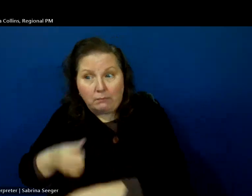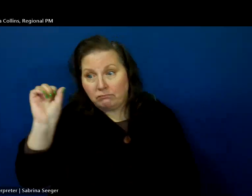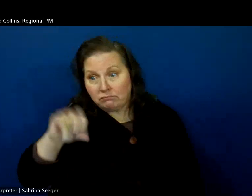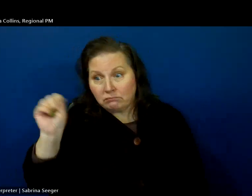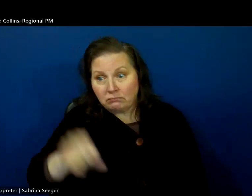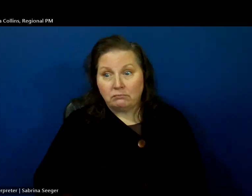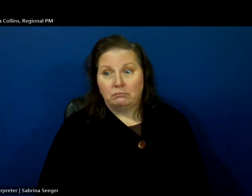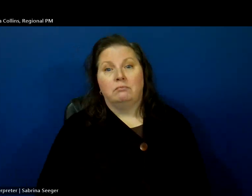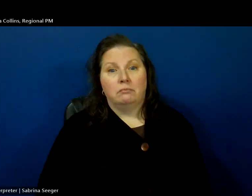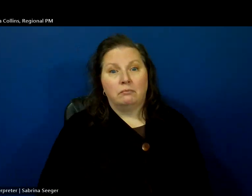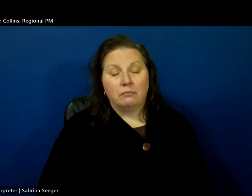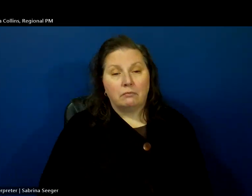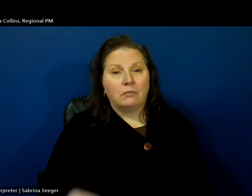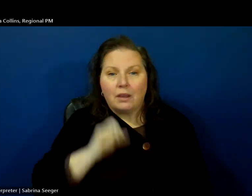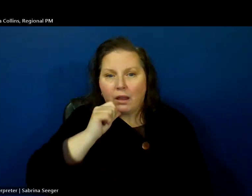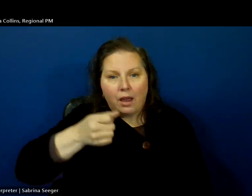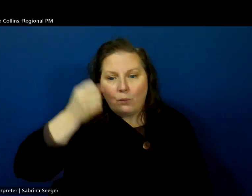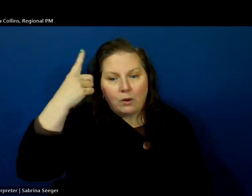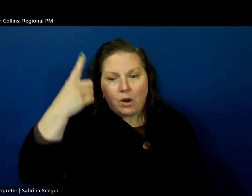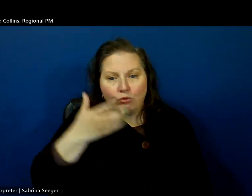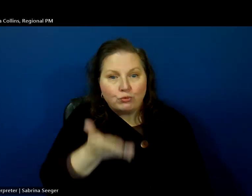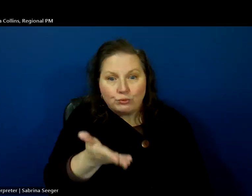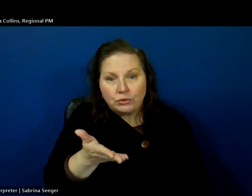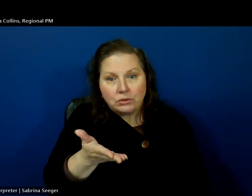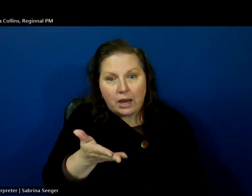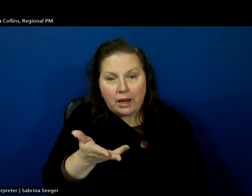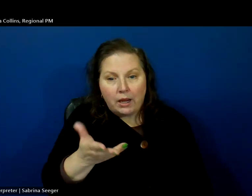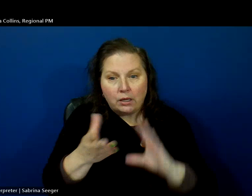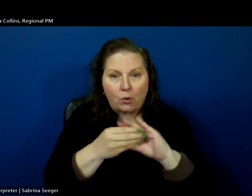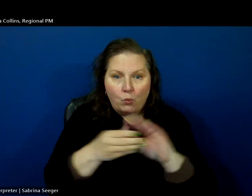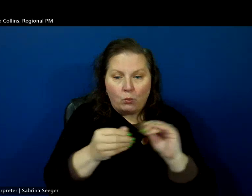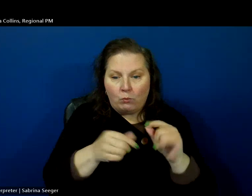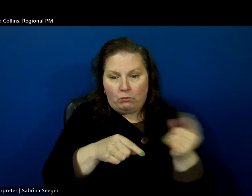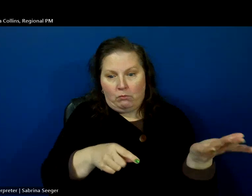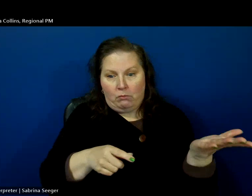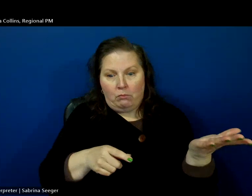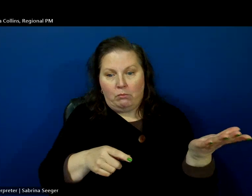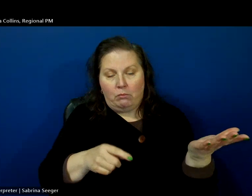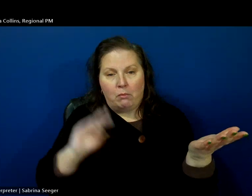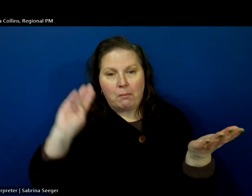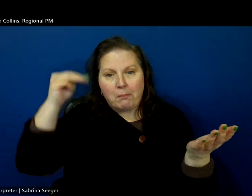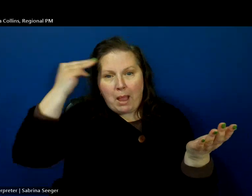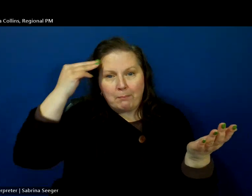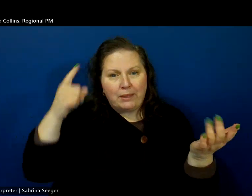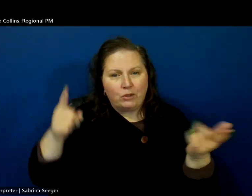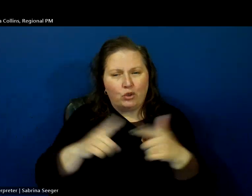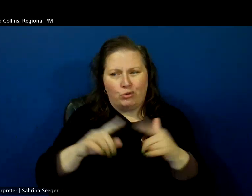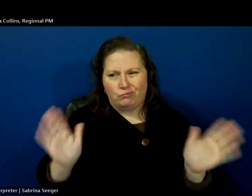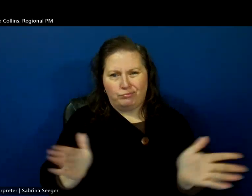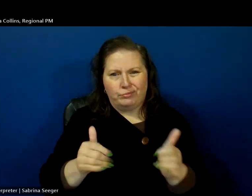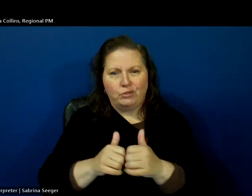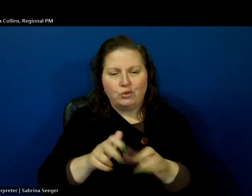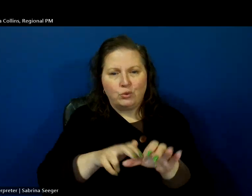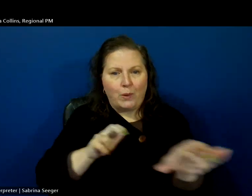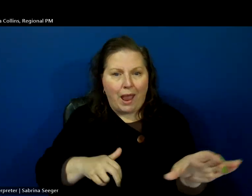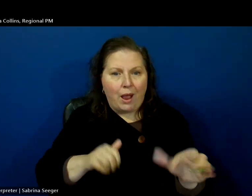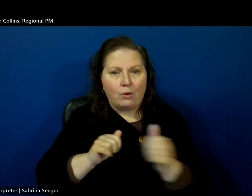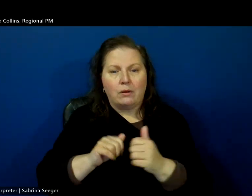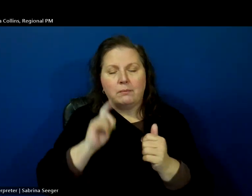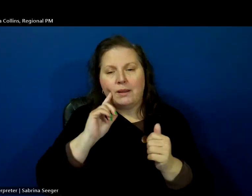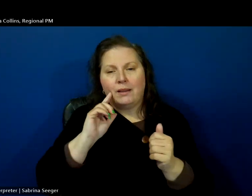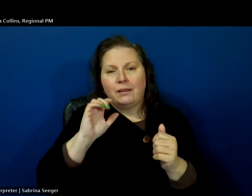I don't understand what is being said. Montpelier was encouraged to bow out of EC